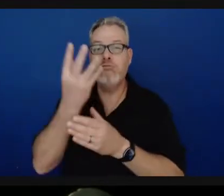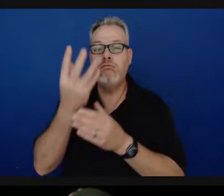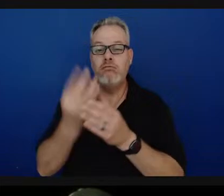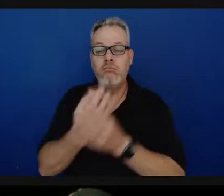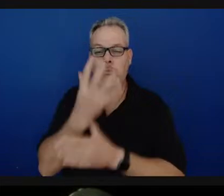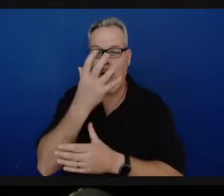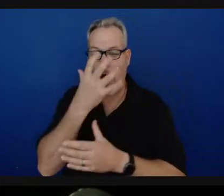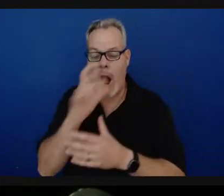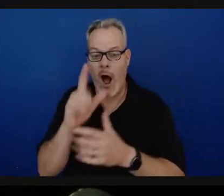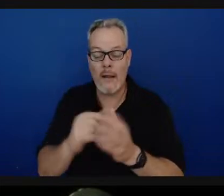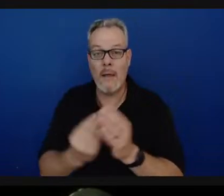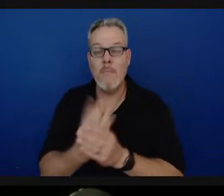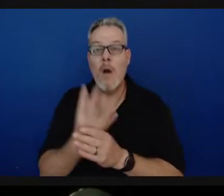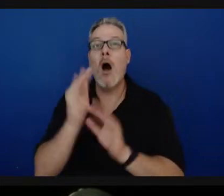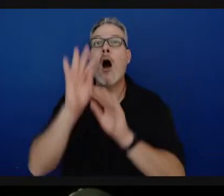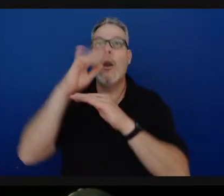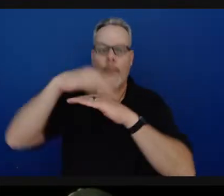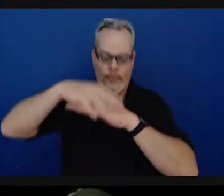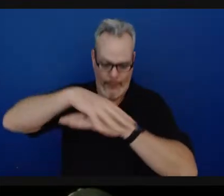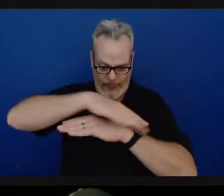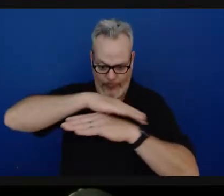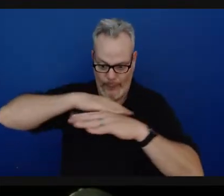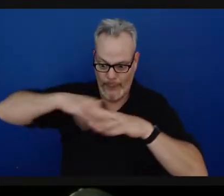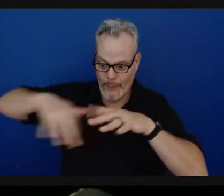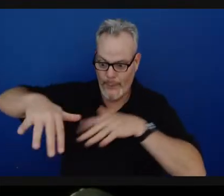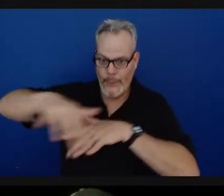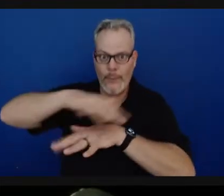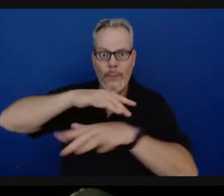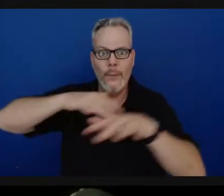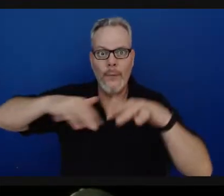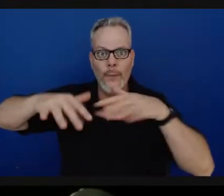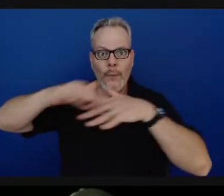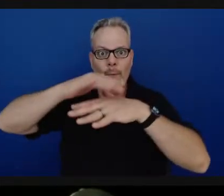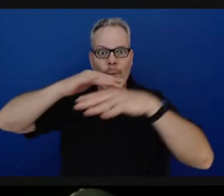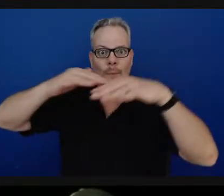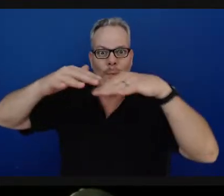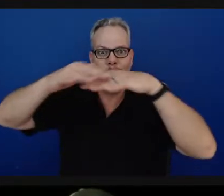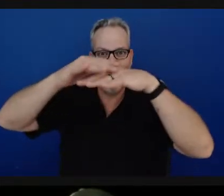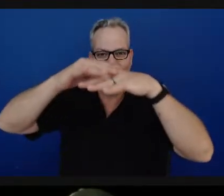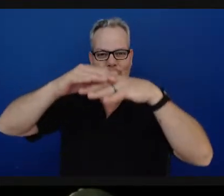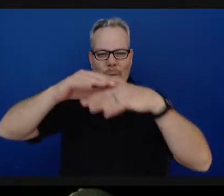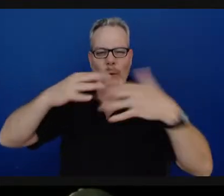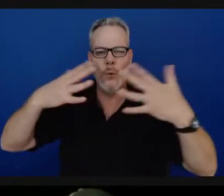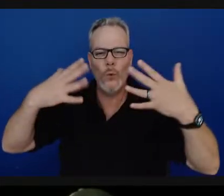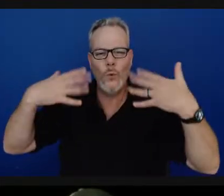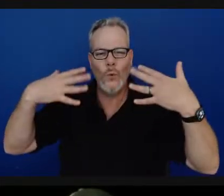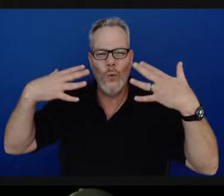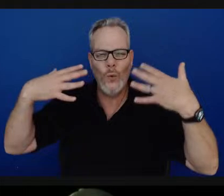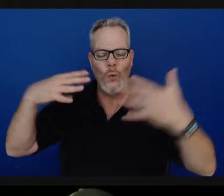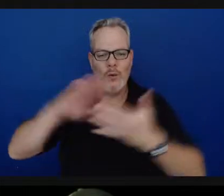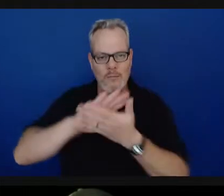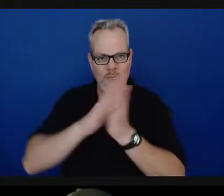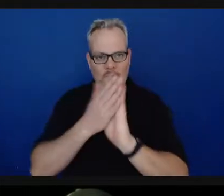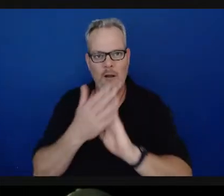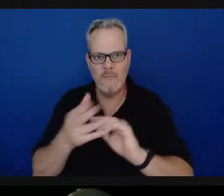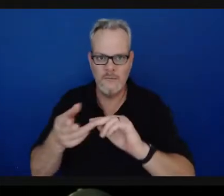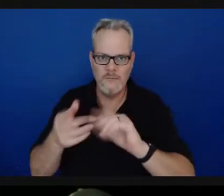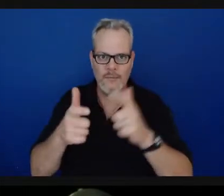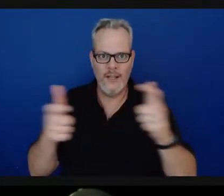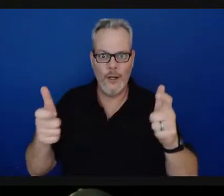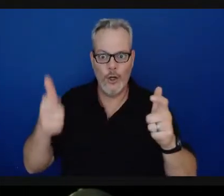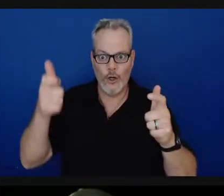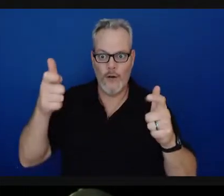to these cones. That's how these cones actually grow. So great view of episode 4 there.